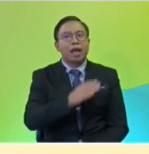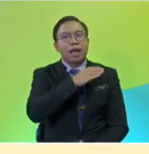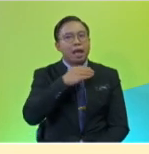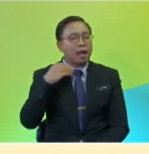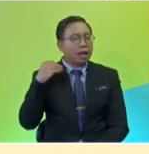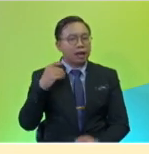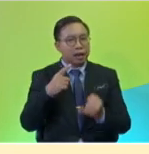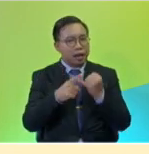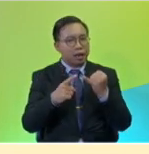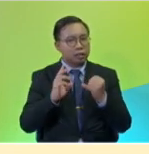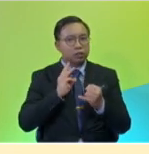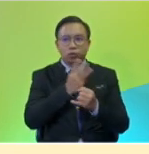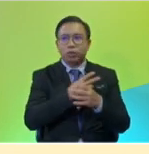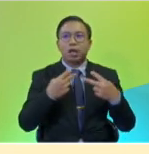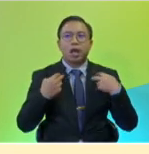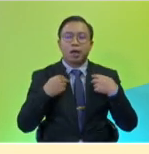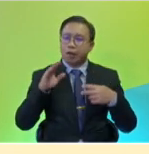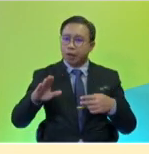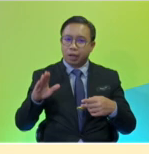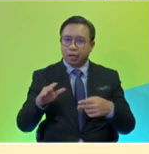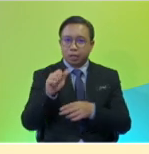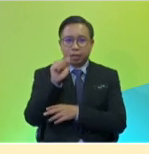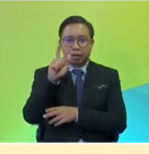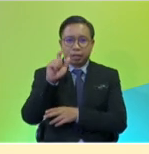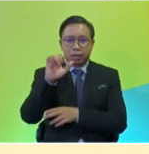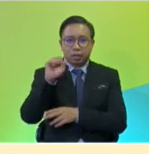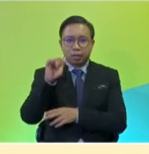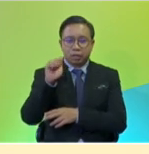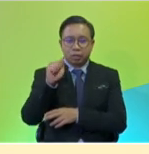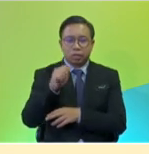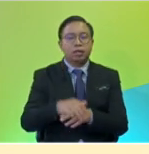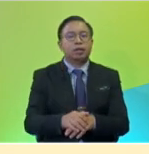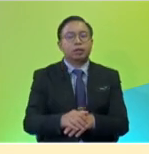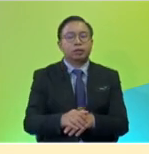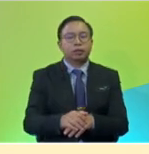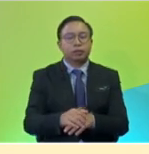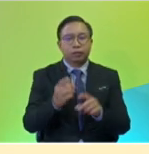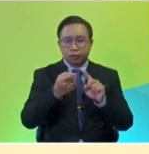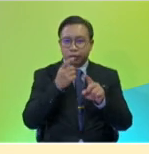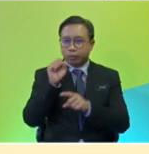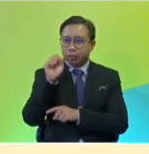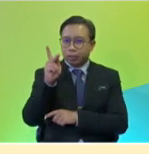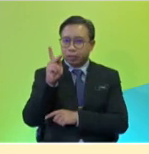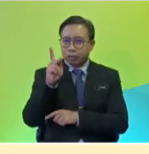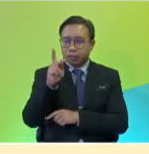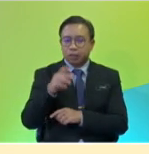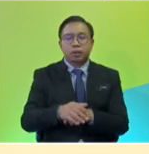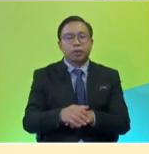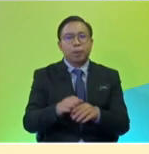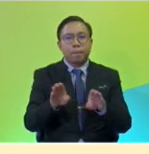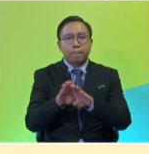not least, we have got Adik Nur Alisha Safia binti Muhammad Khairul Anwar from SK Bandar Baru